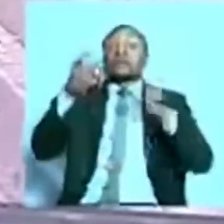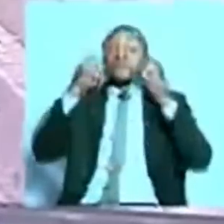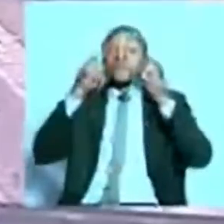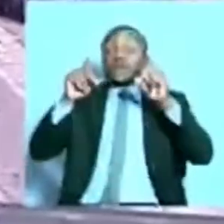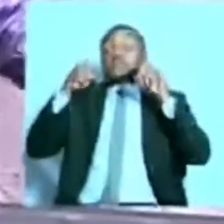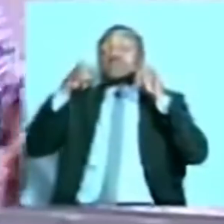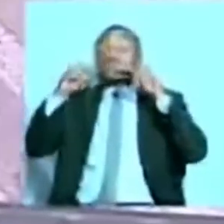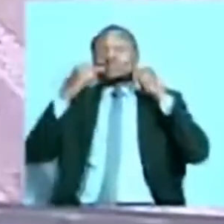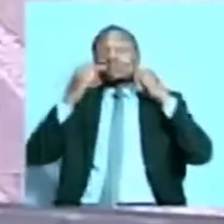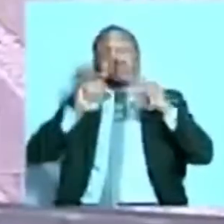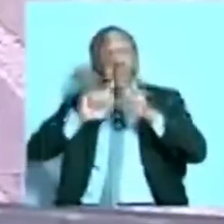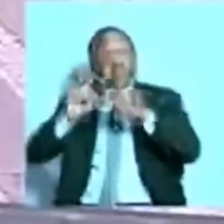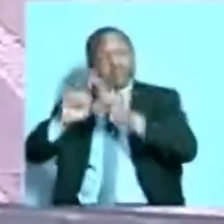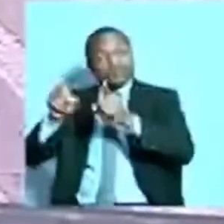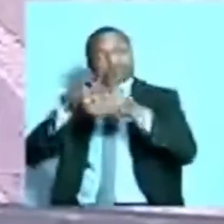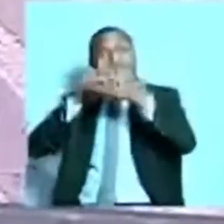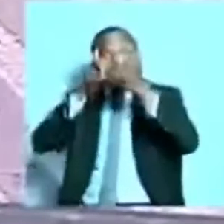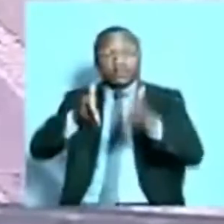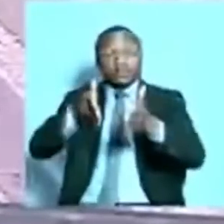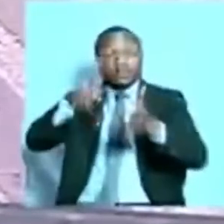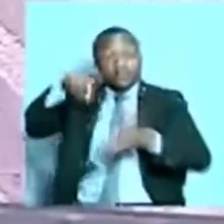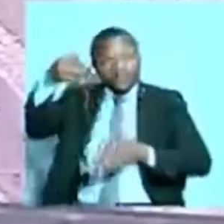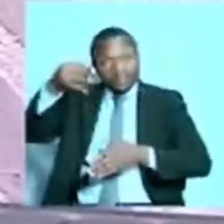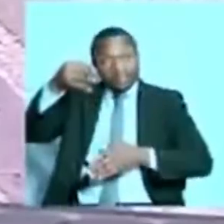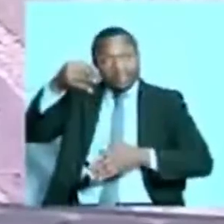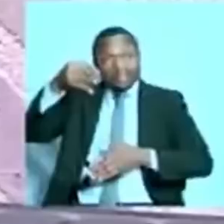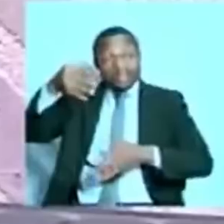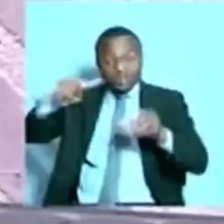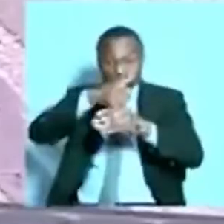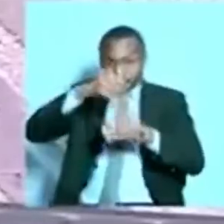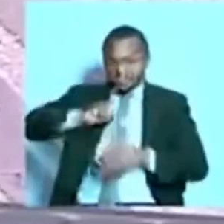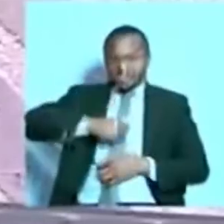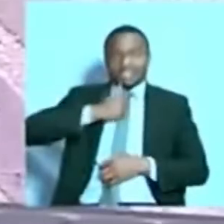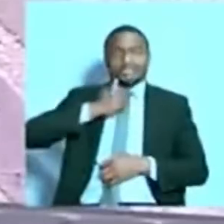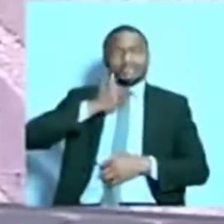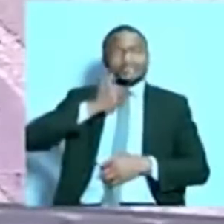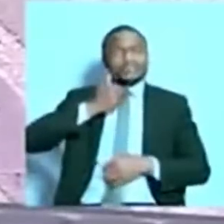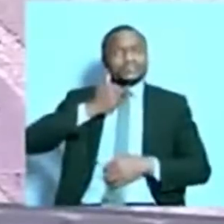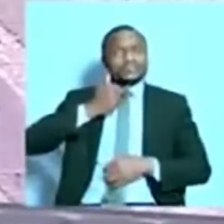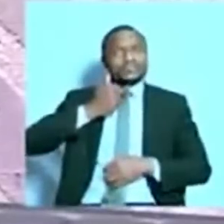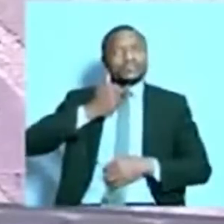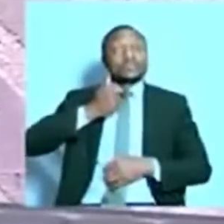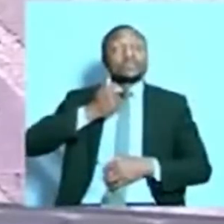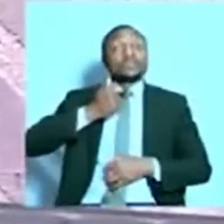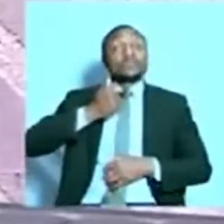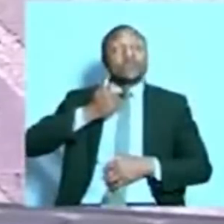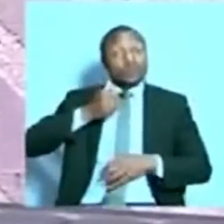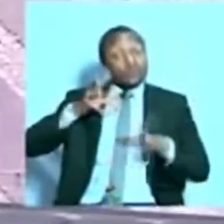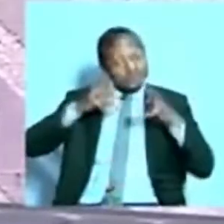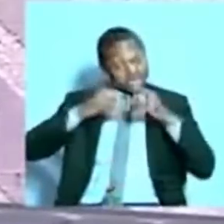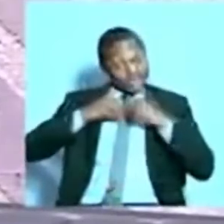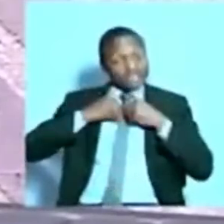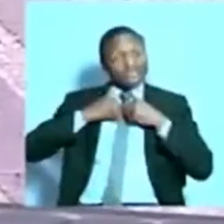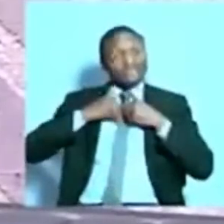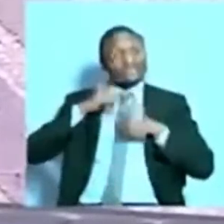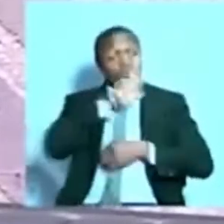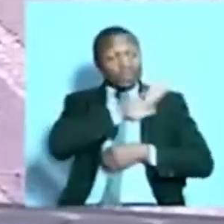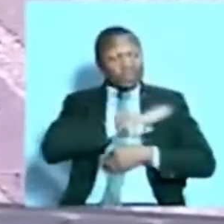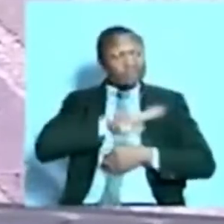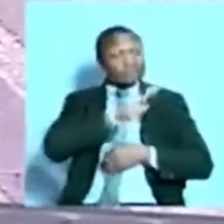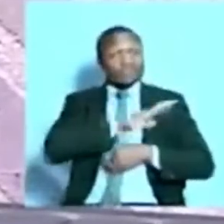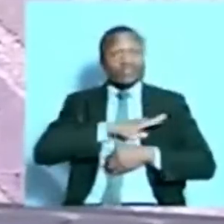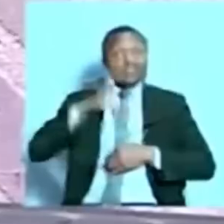made by various leaders of the Patriotic Front, including myself, that we take responsibility for the behaviors of the cadres and